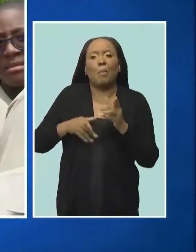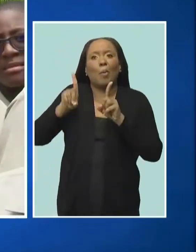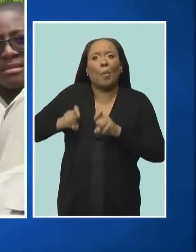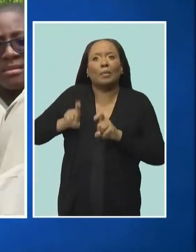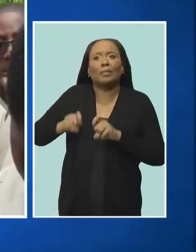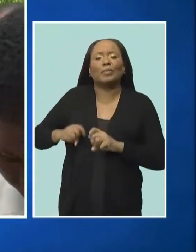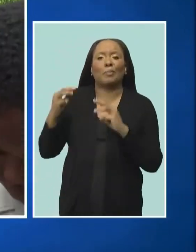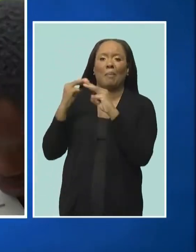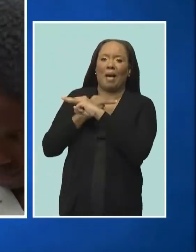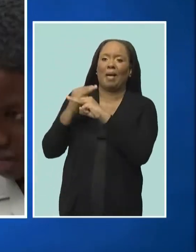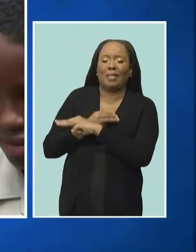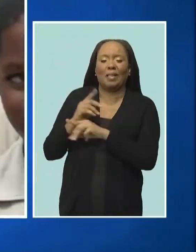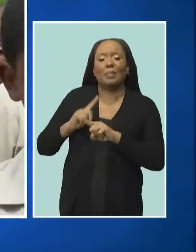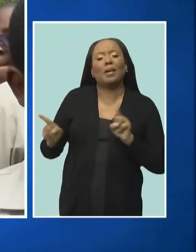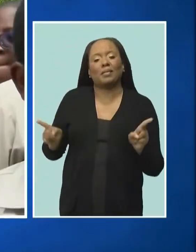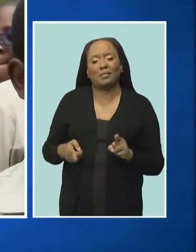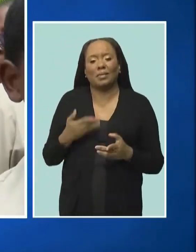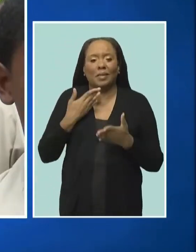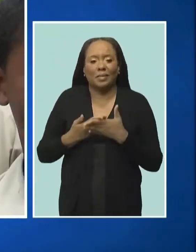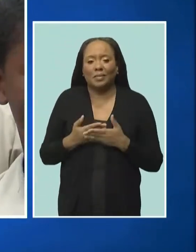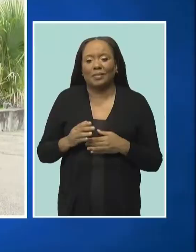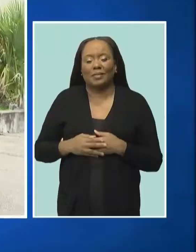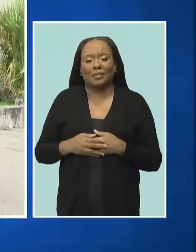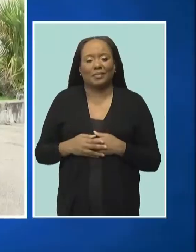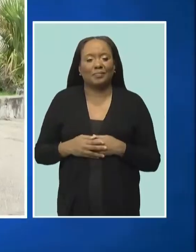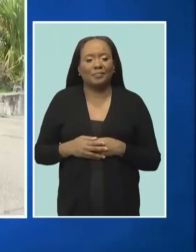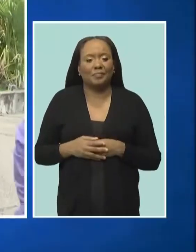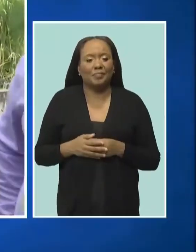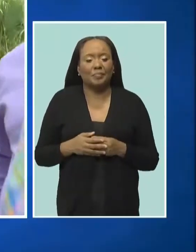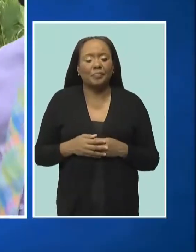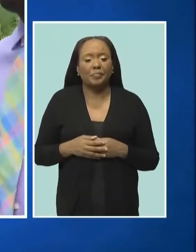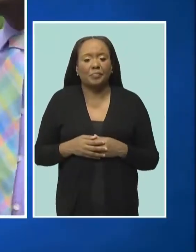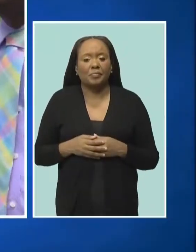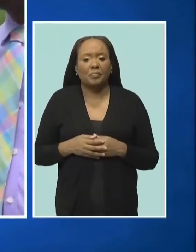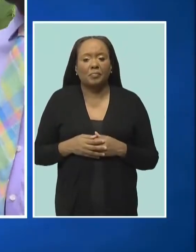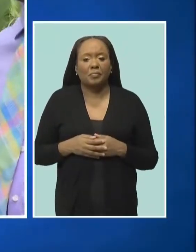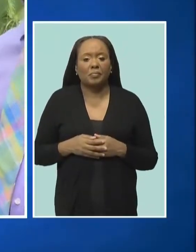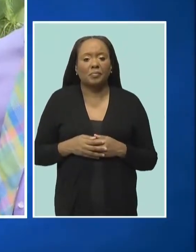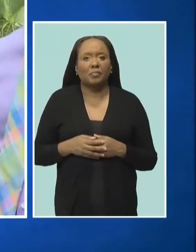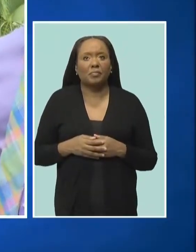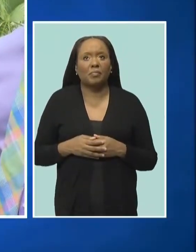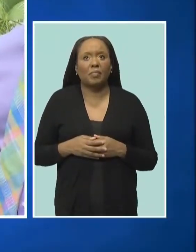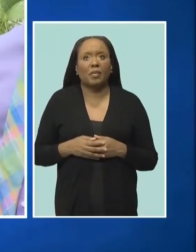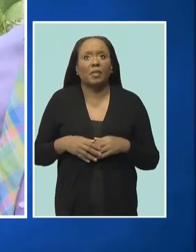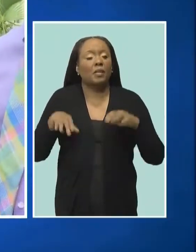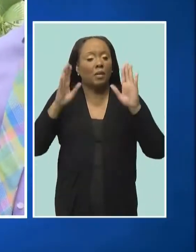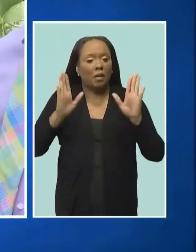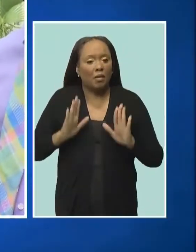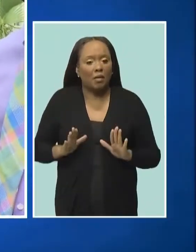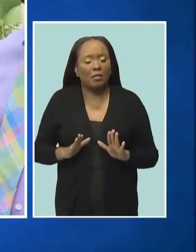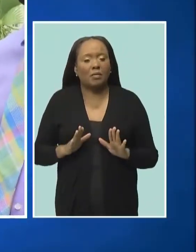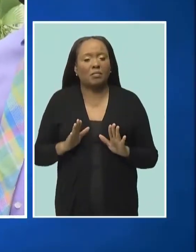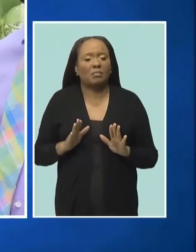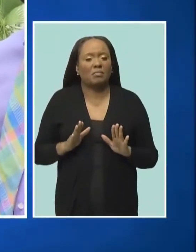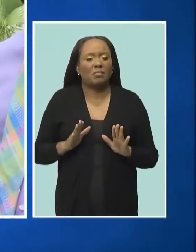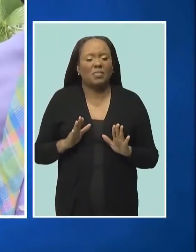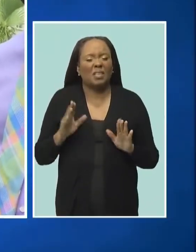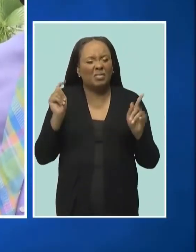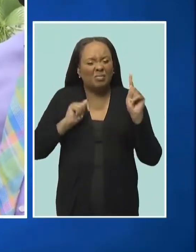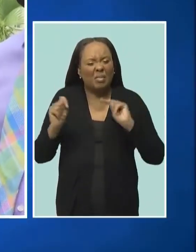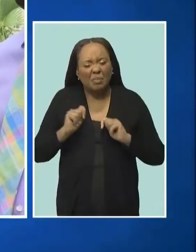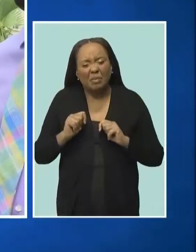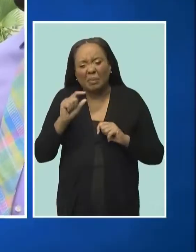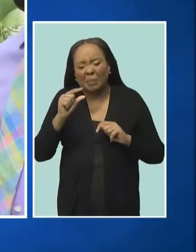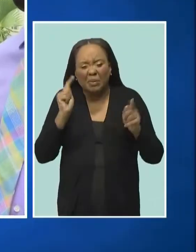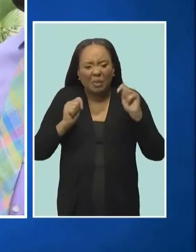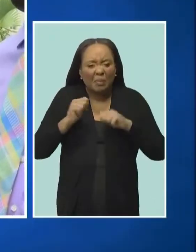but it was decent. Everything went well. It was great. The English gave me a little bit of trouble, but I got through all of